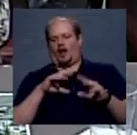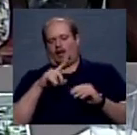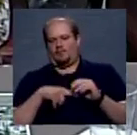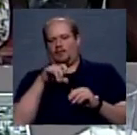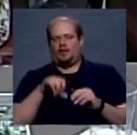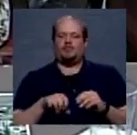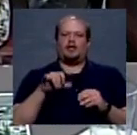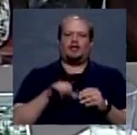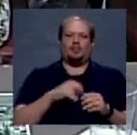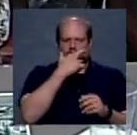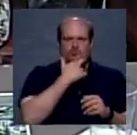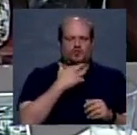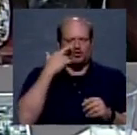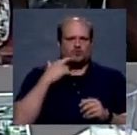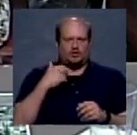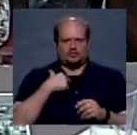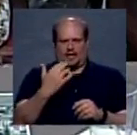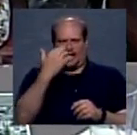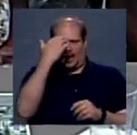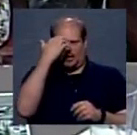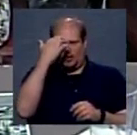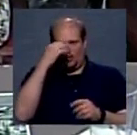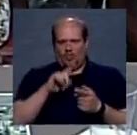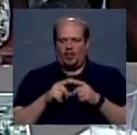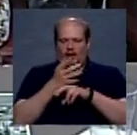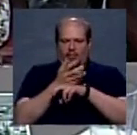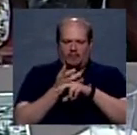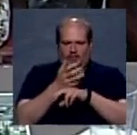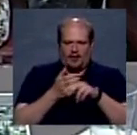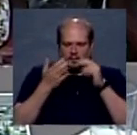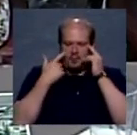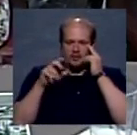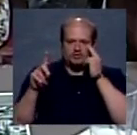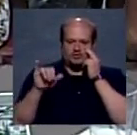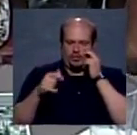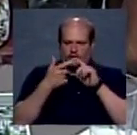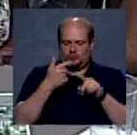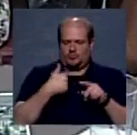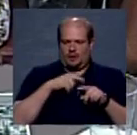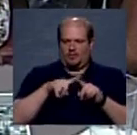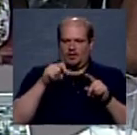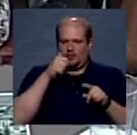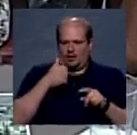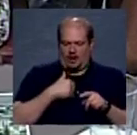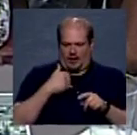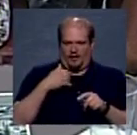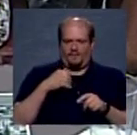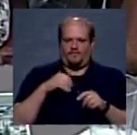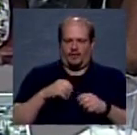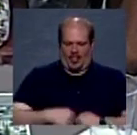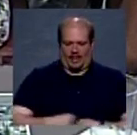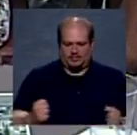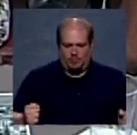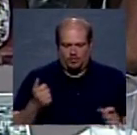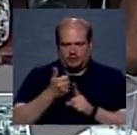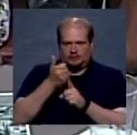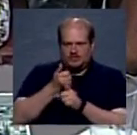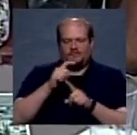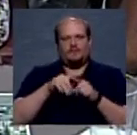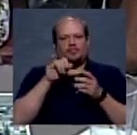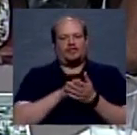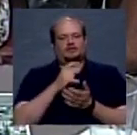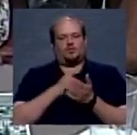And these restaurants, I know they come up and panhandle at your car because they've done it to me. But I have not had one of them expose themselves. But this is what